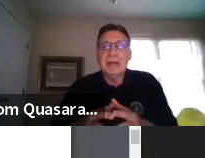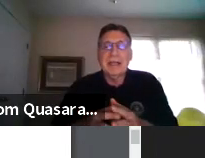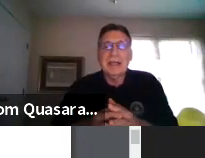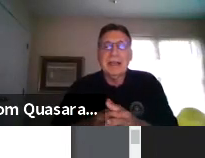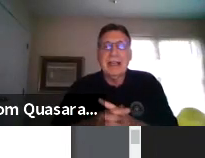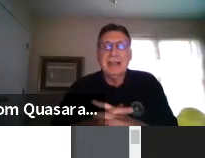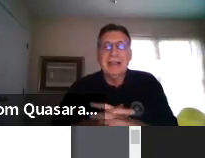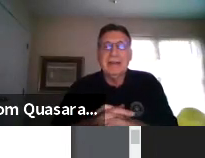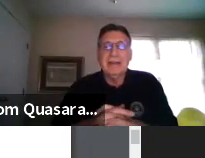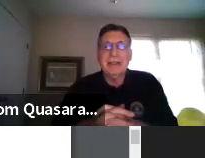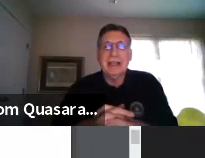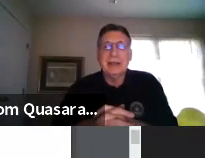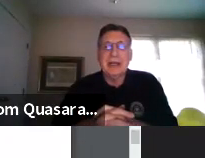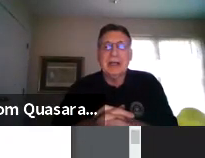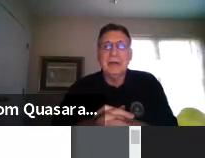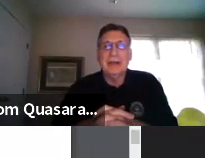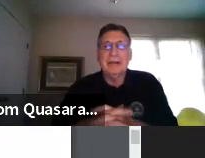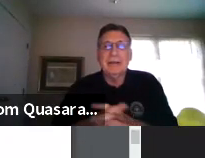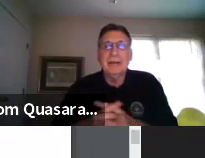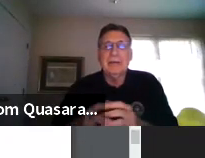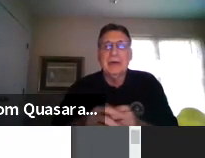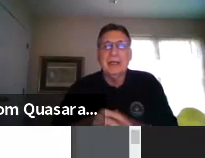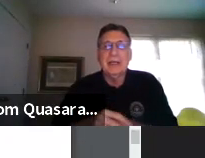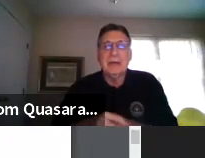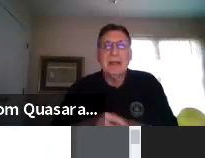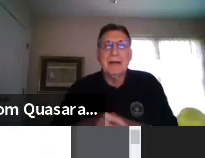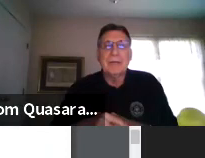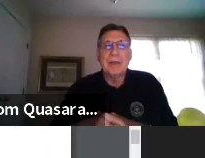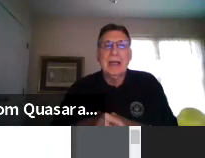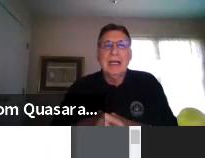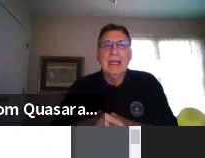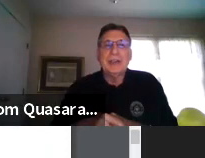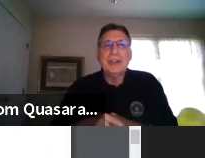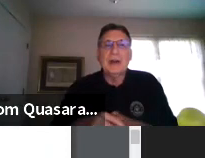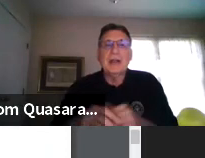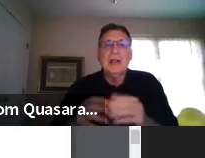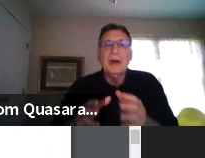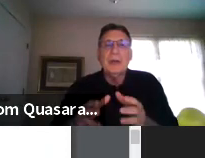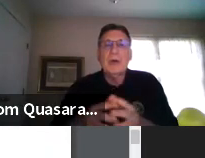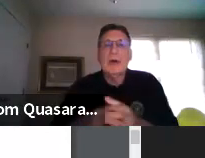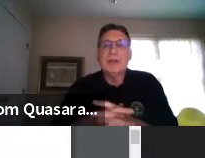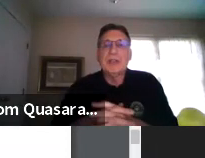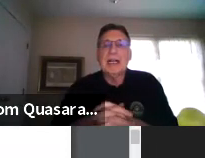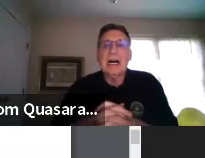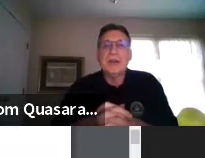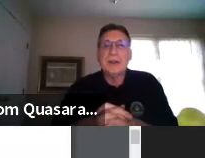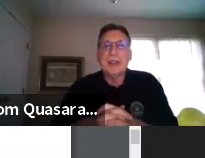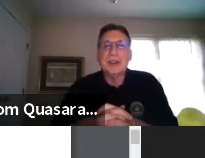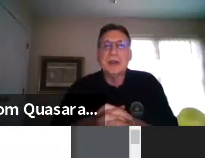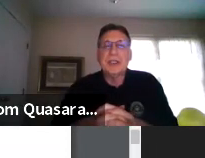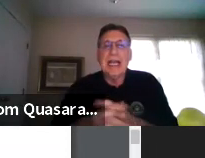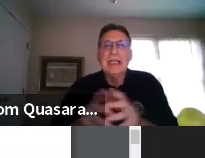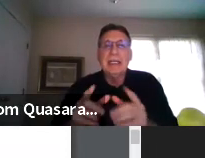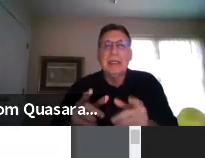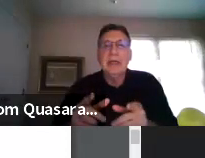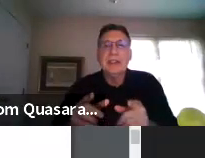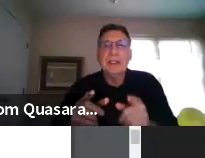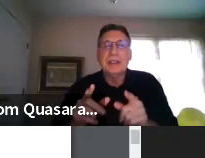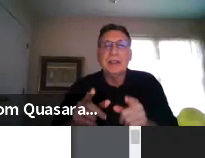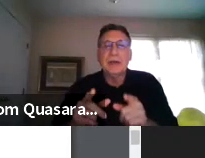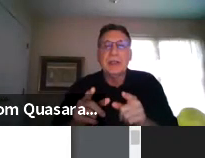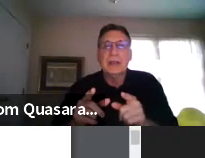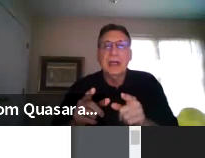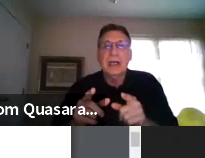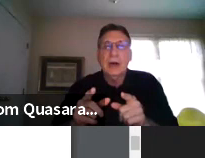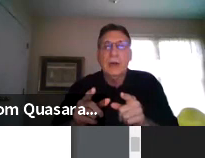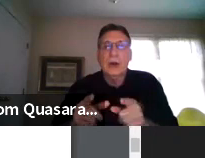question that Mike and I talked about a little bit, and I'll bring it up here. In short, the OMA requires that all decisions and